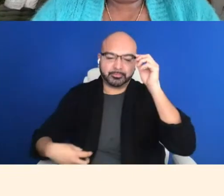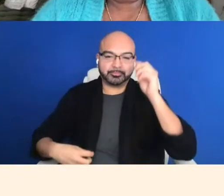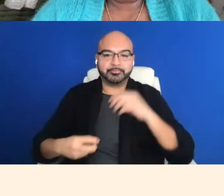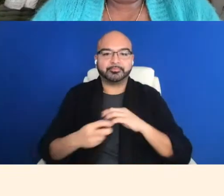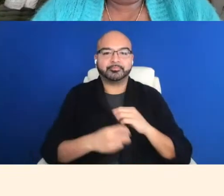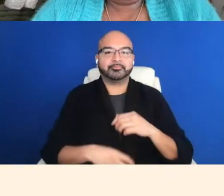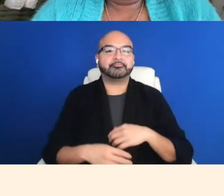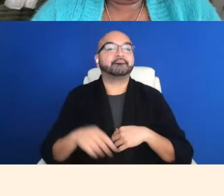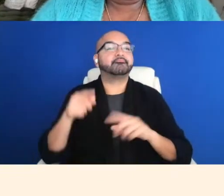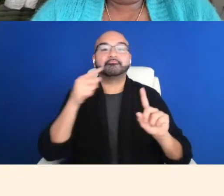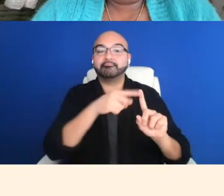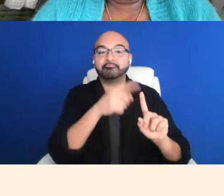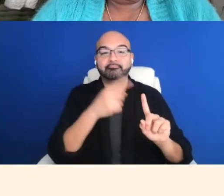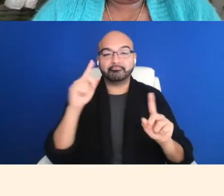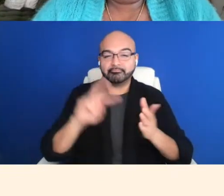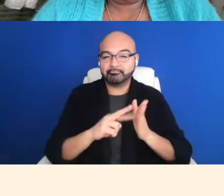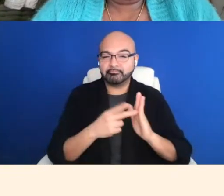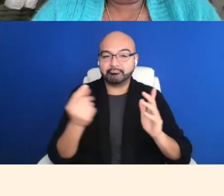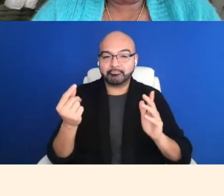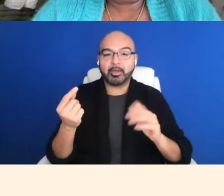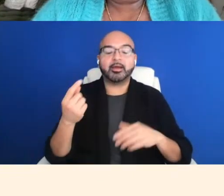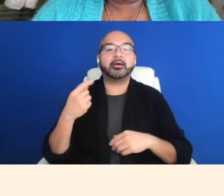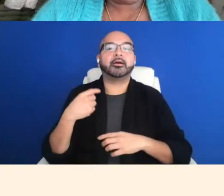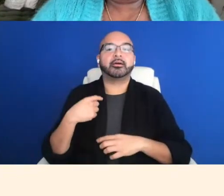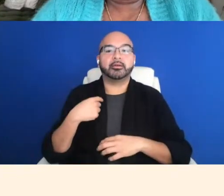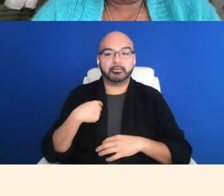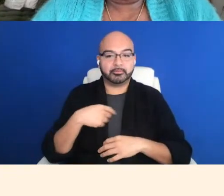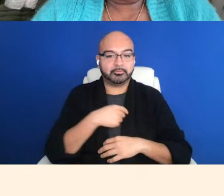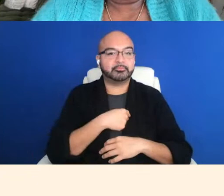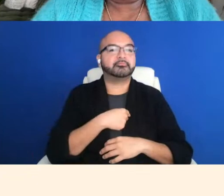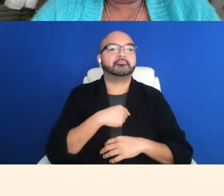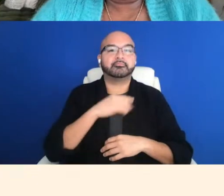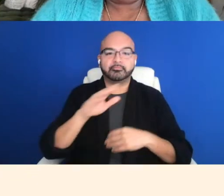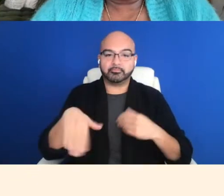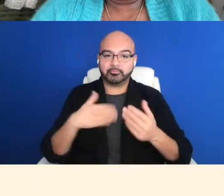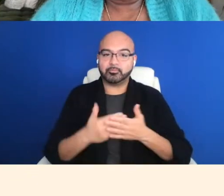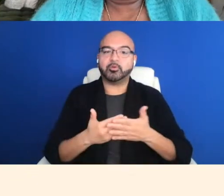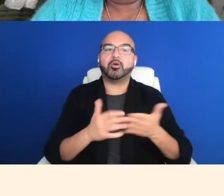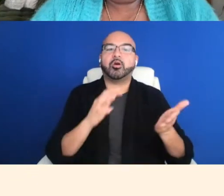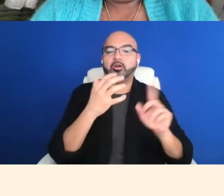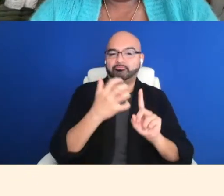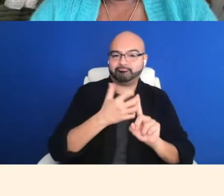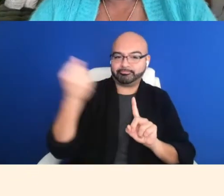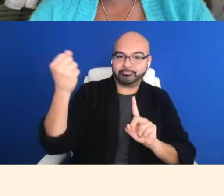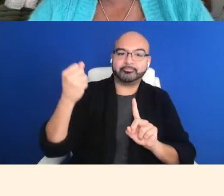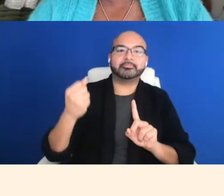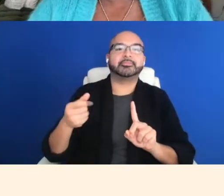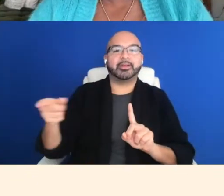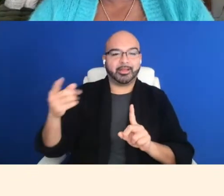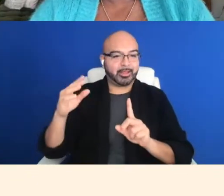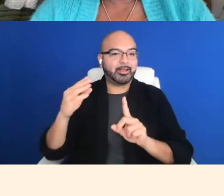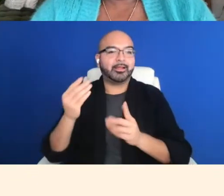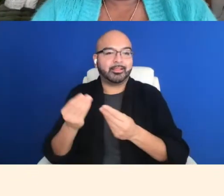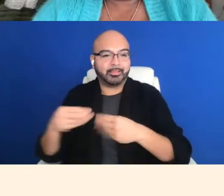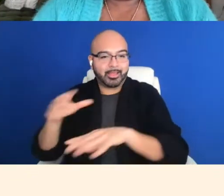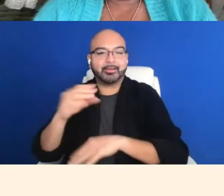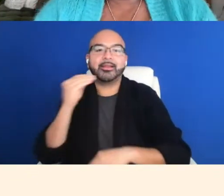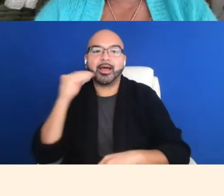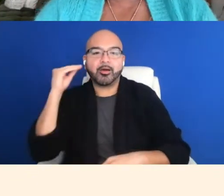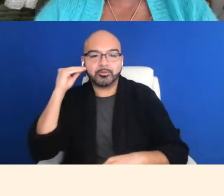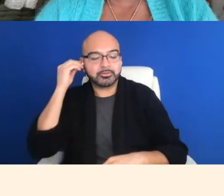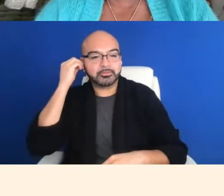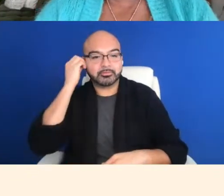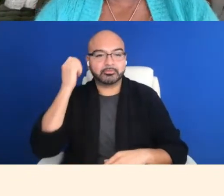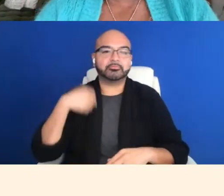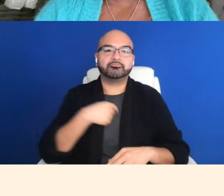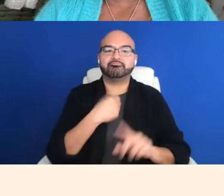recognizes that we've all been dispossessed of more than the concrete asset, land and housing. We've been dispossessed of